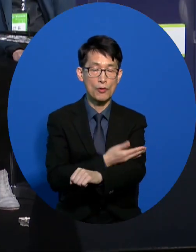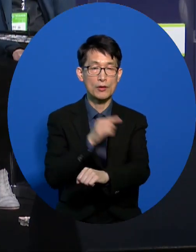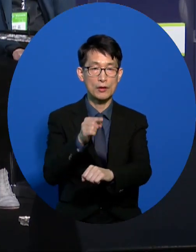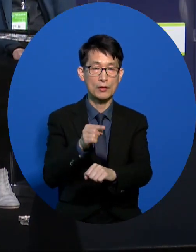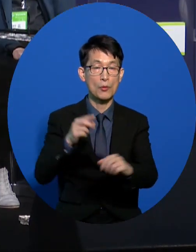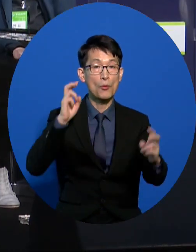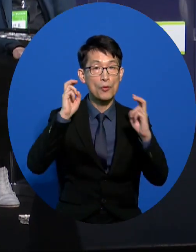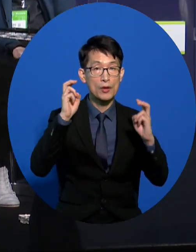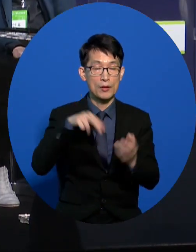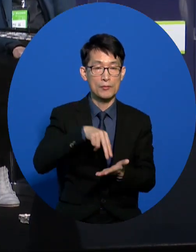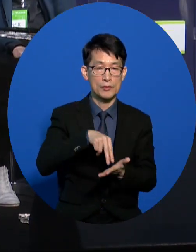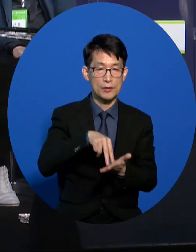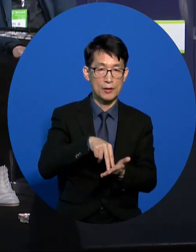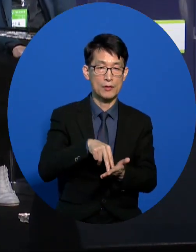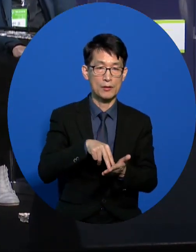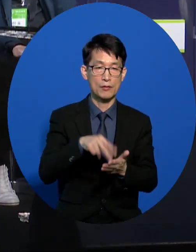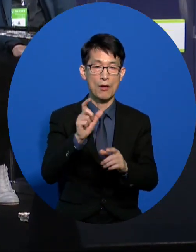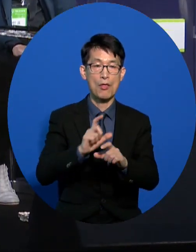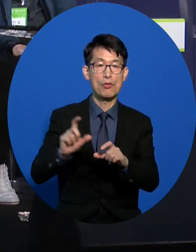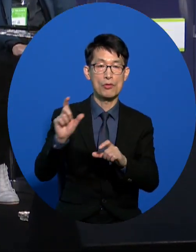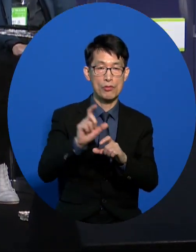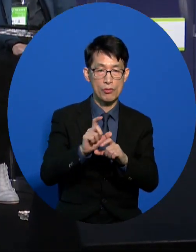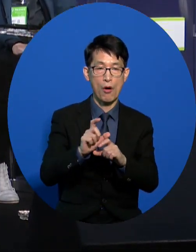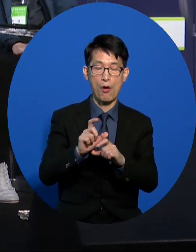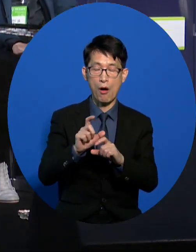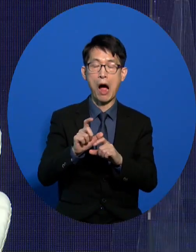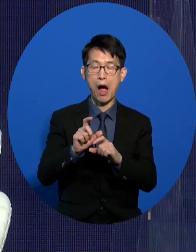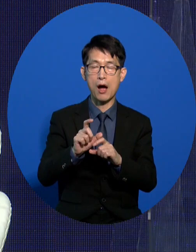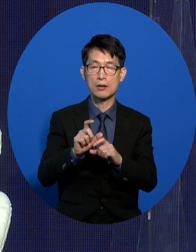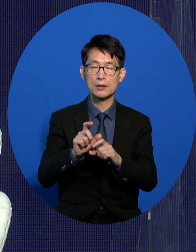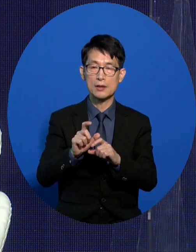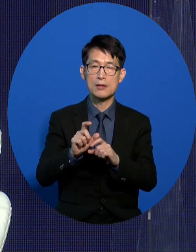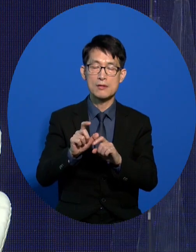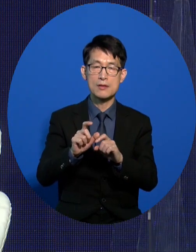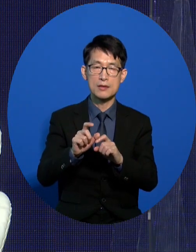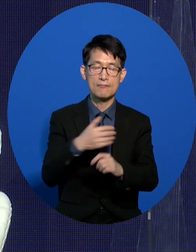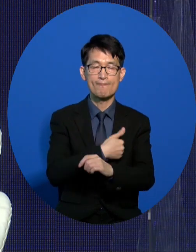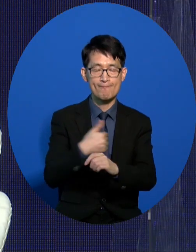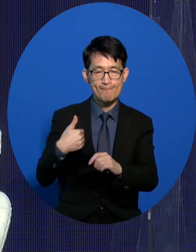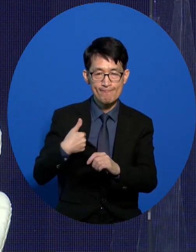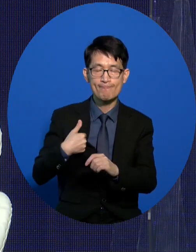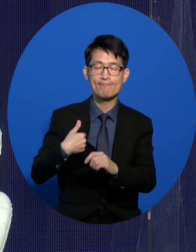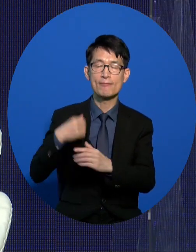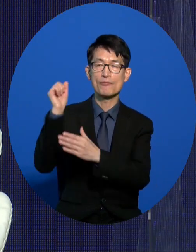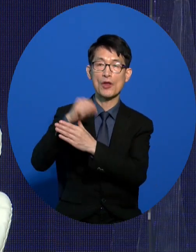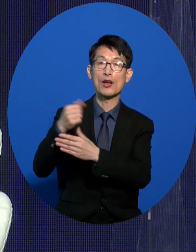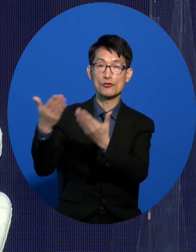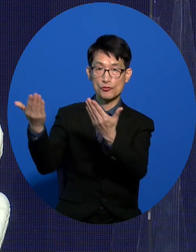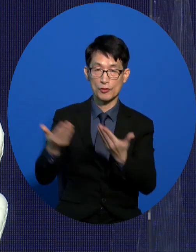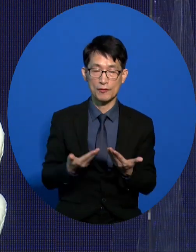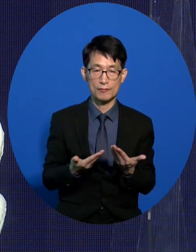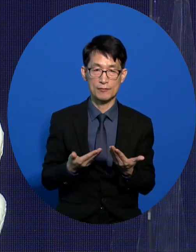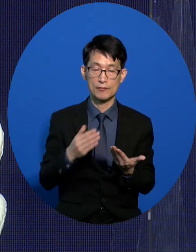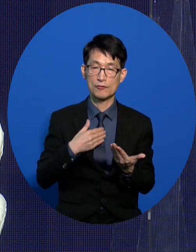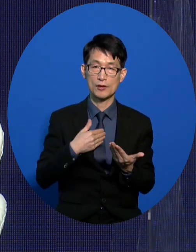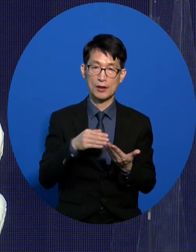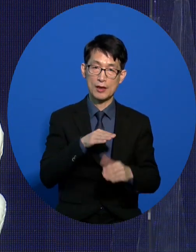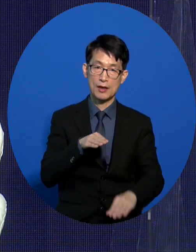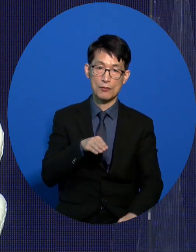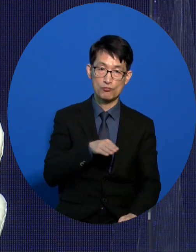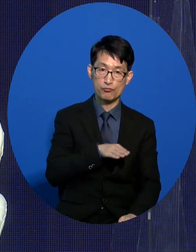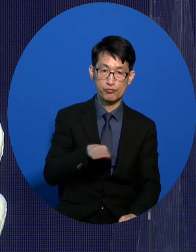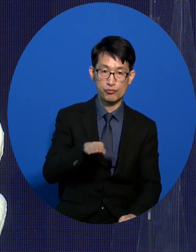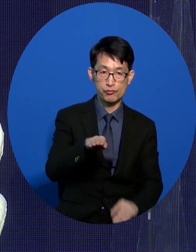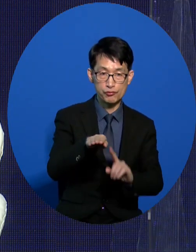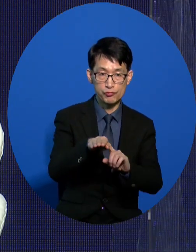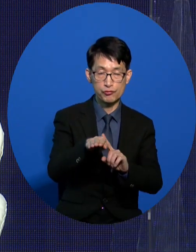fully? For companies that are interested in developing these technologies, I think they should be given more support and